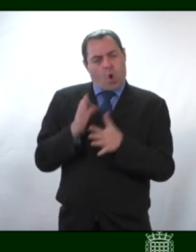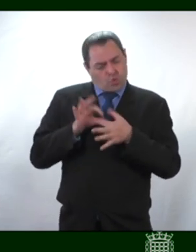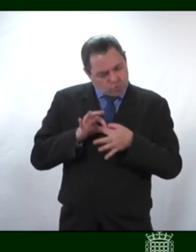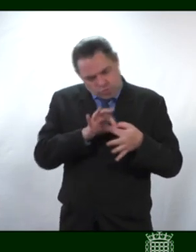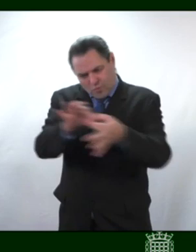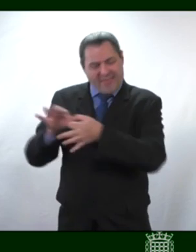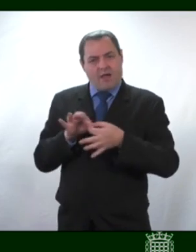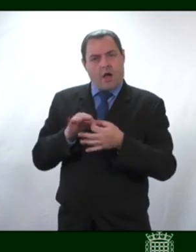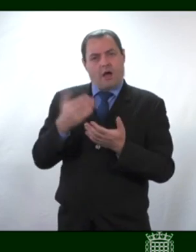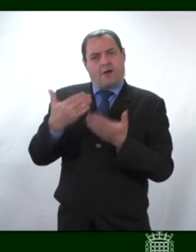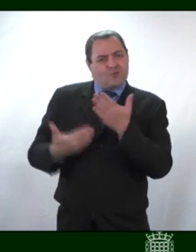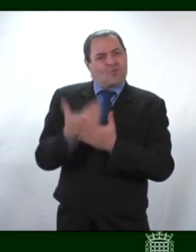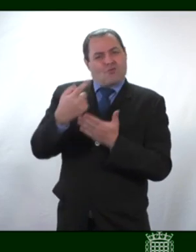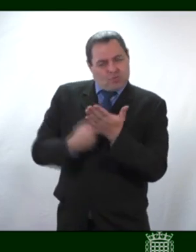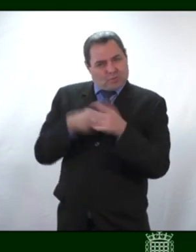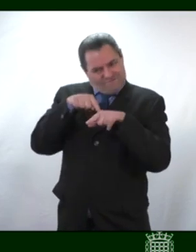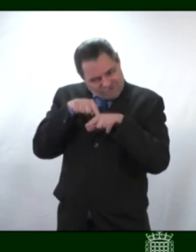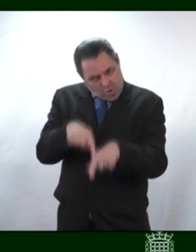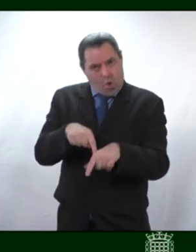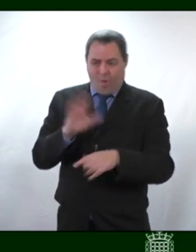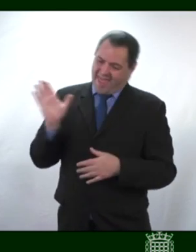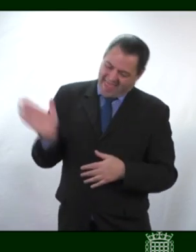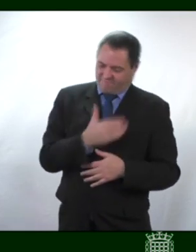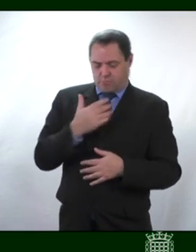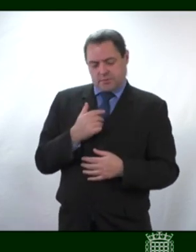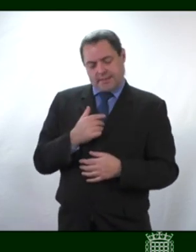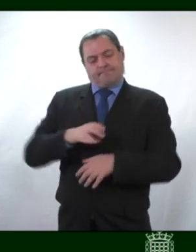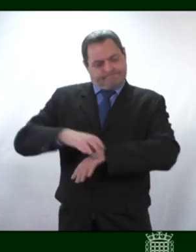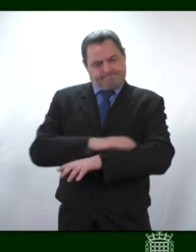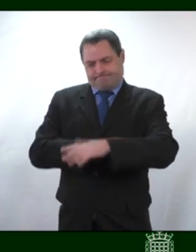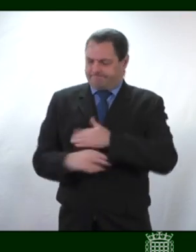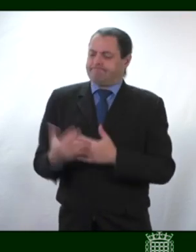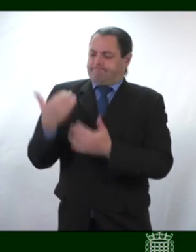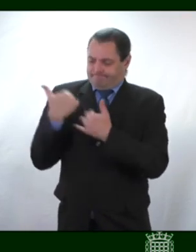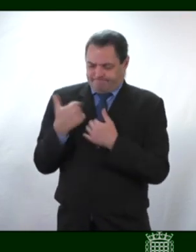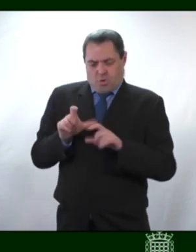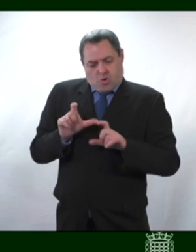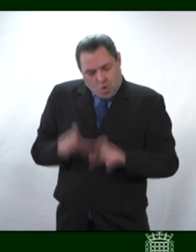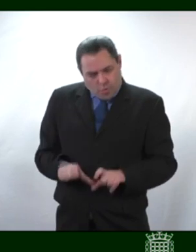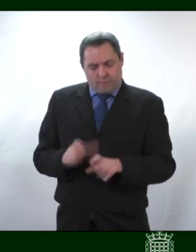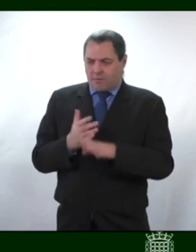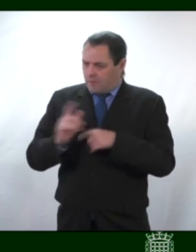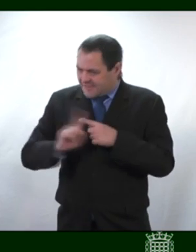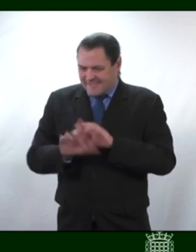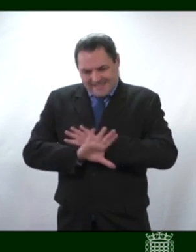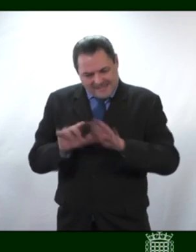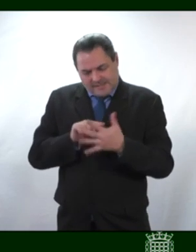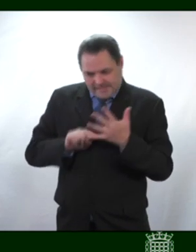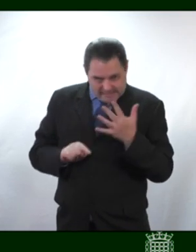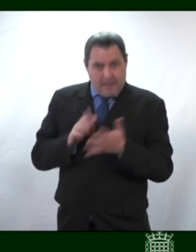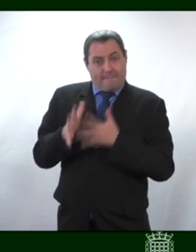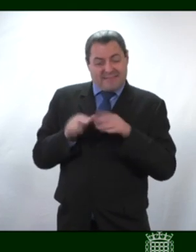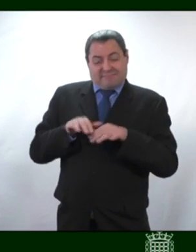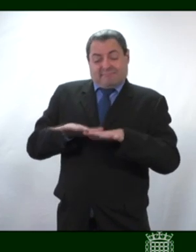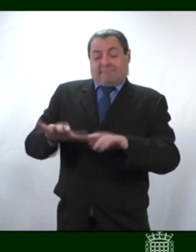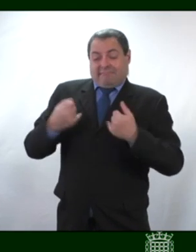new rules and for all to play their part in tackling this deadly virus. Mr. Speaker, the path